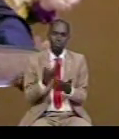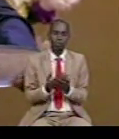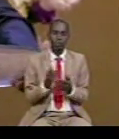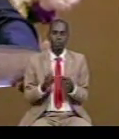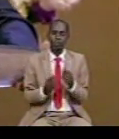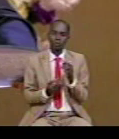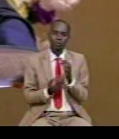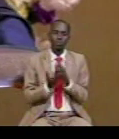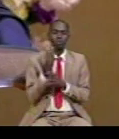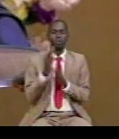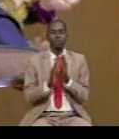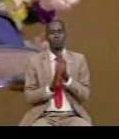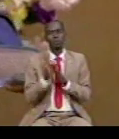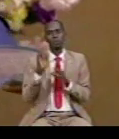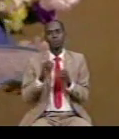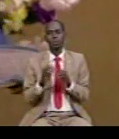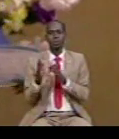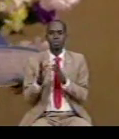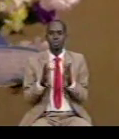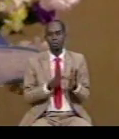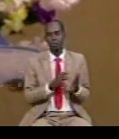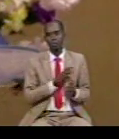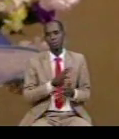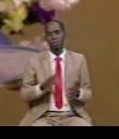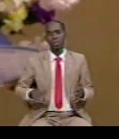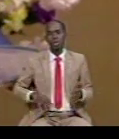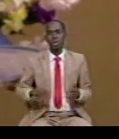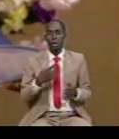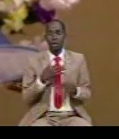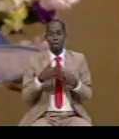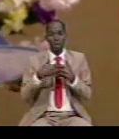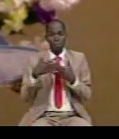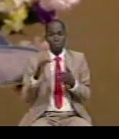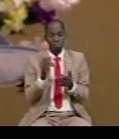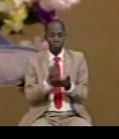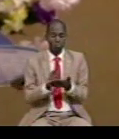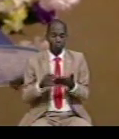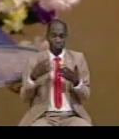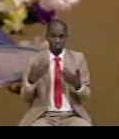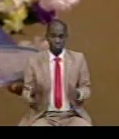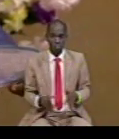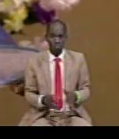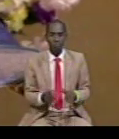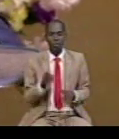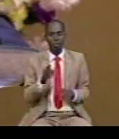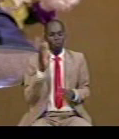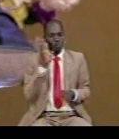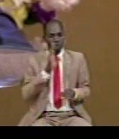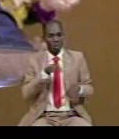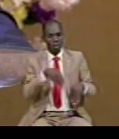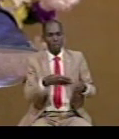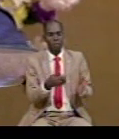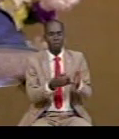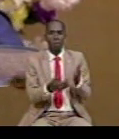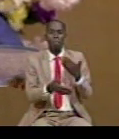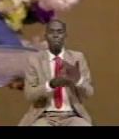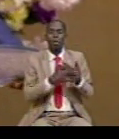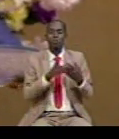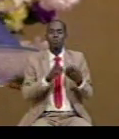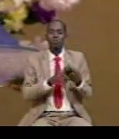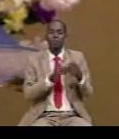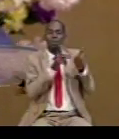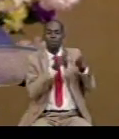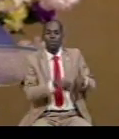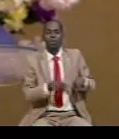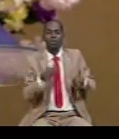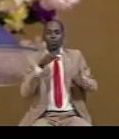counselors. They will also give you a special package from the convener of this